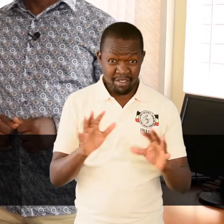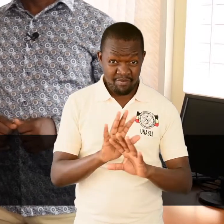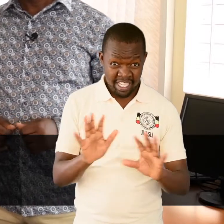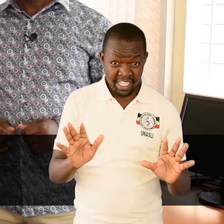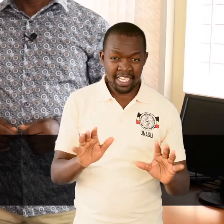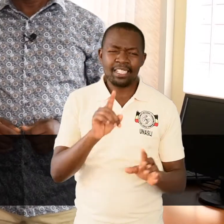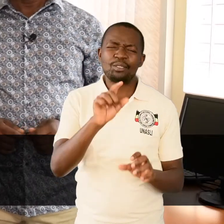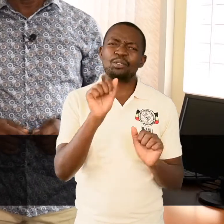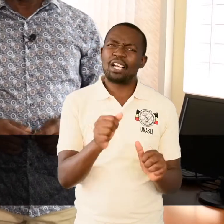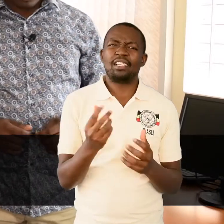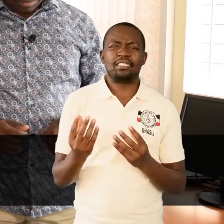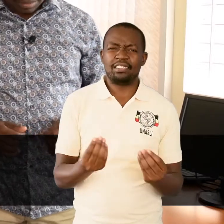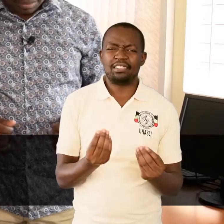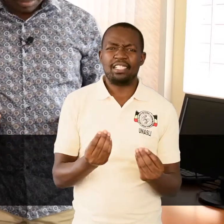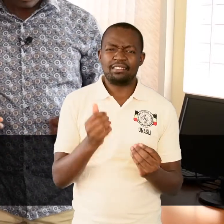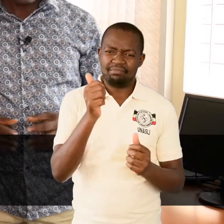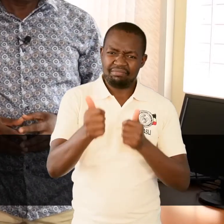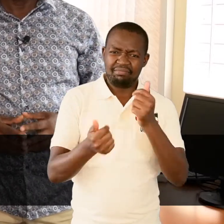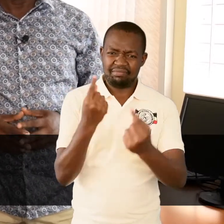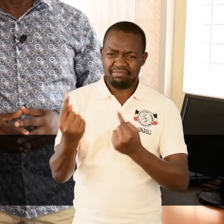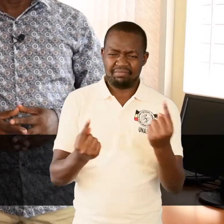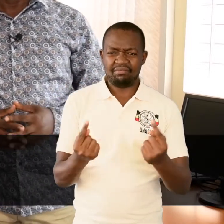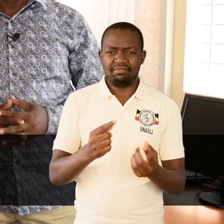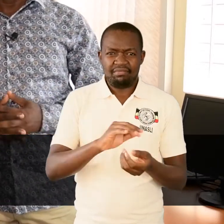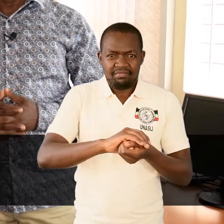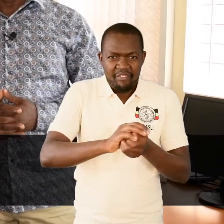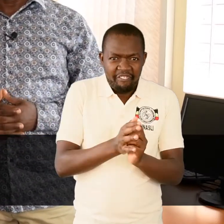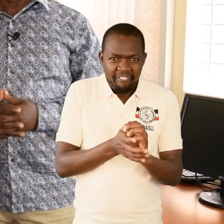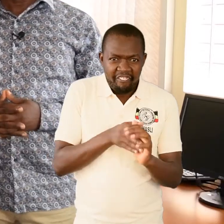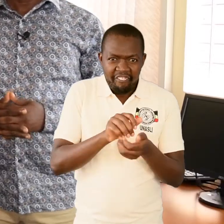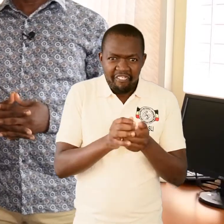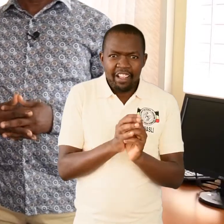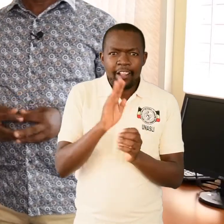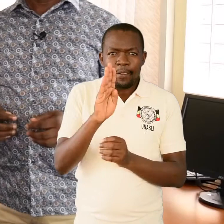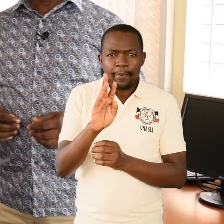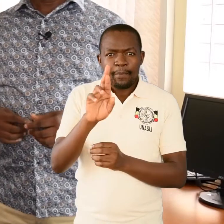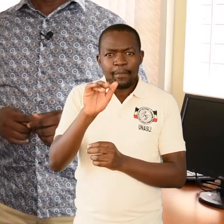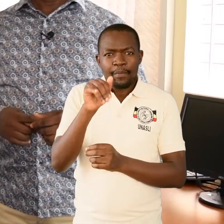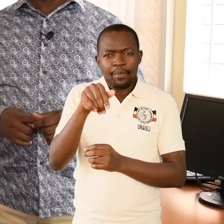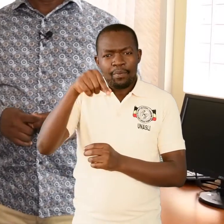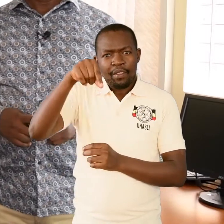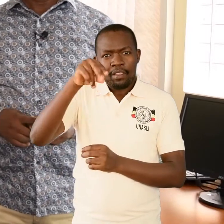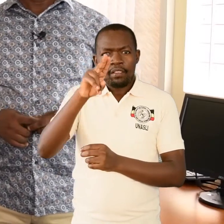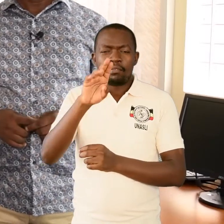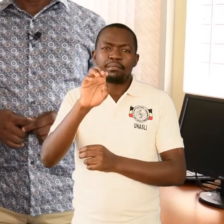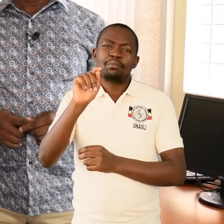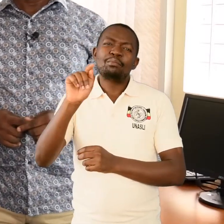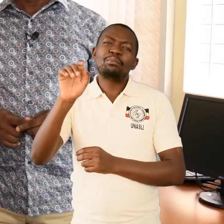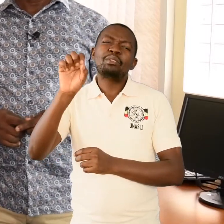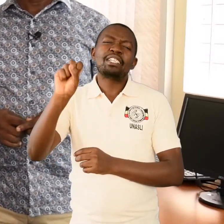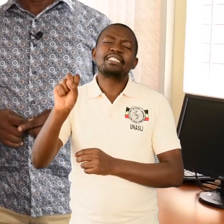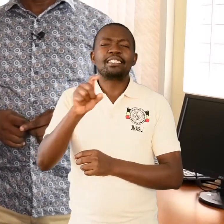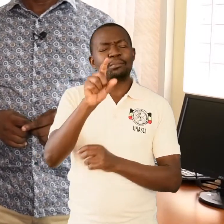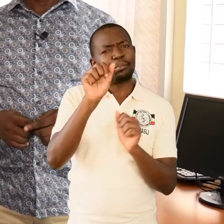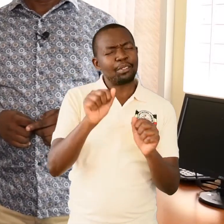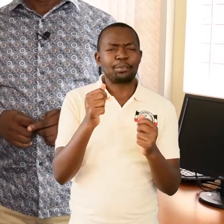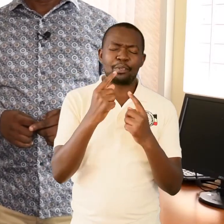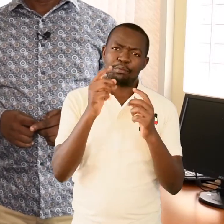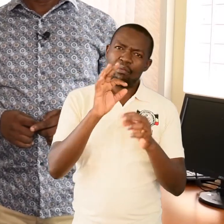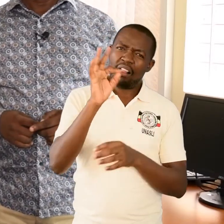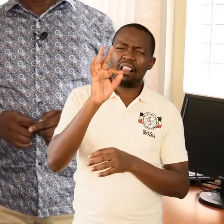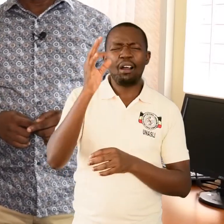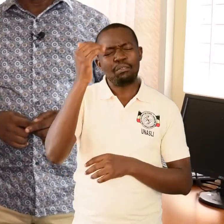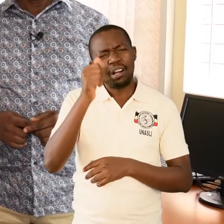to make the briquettes and use them. You may ask yourself, why briquettes? That